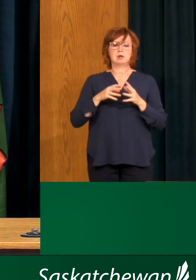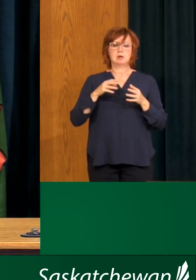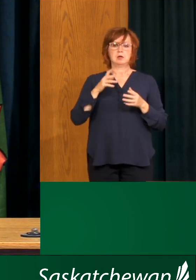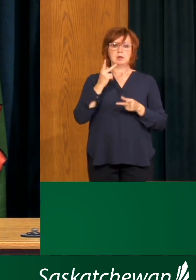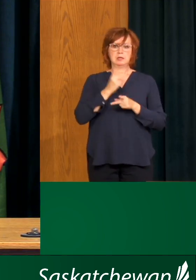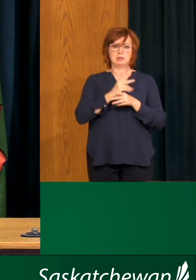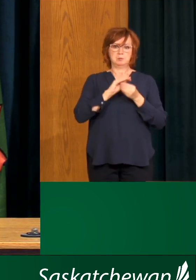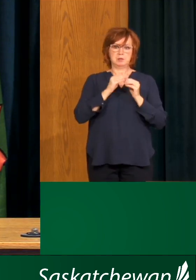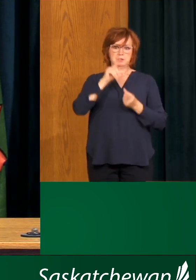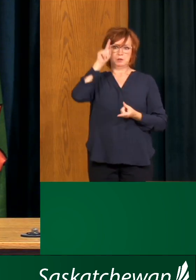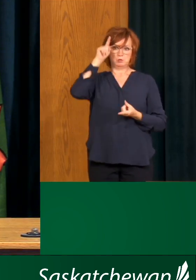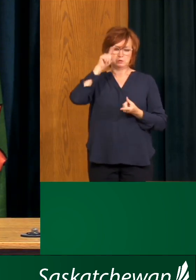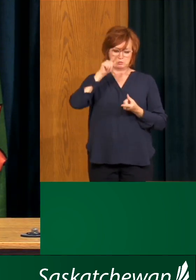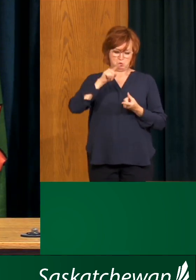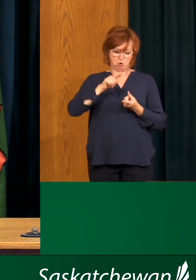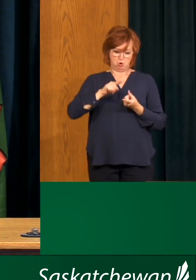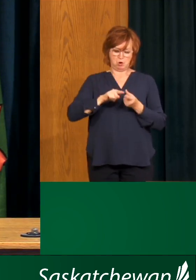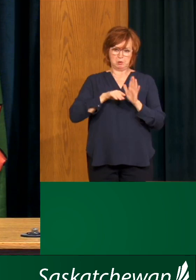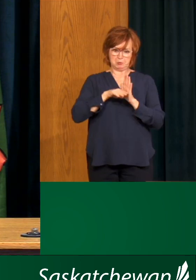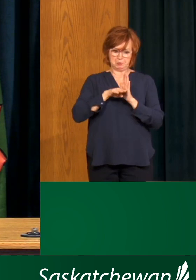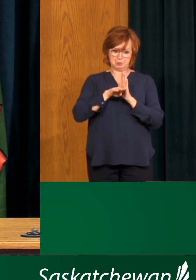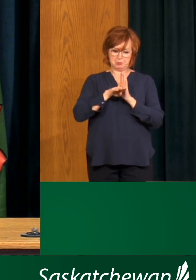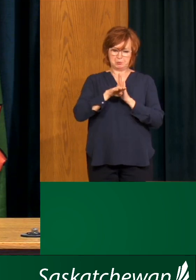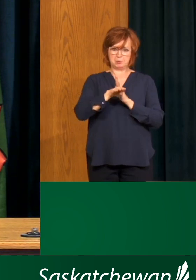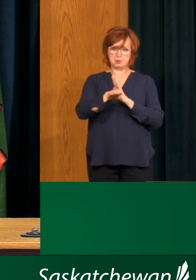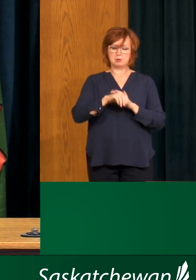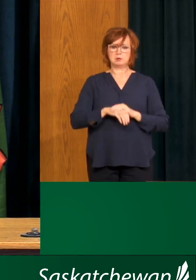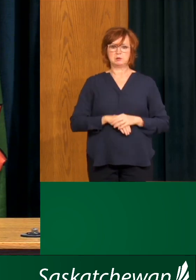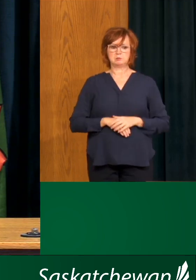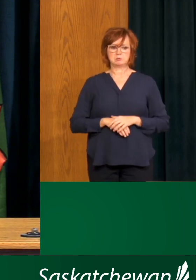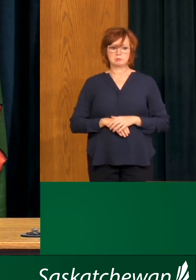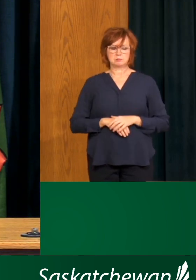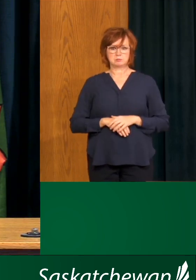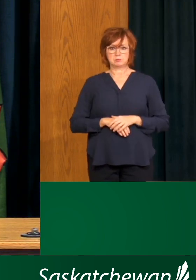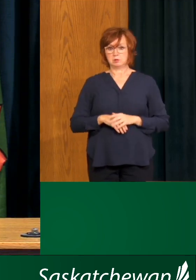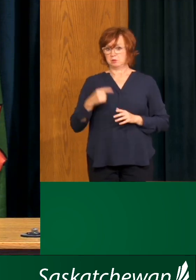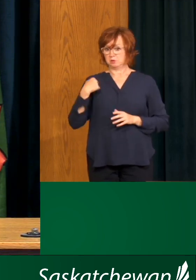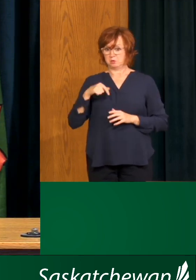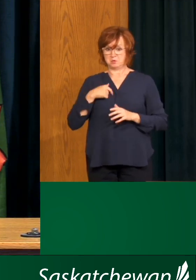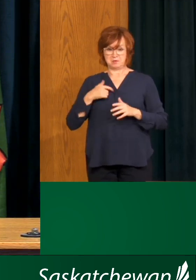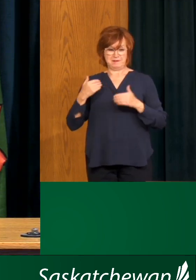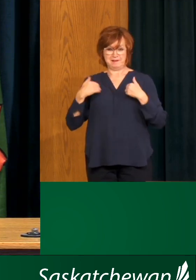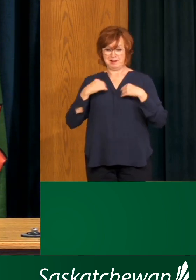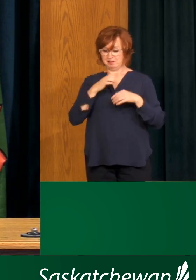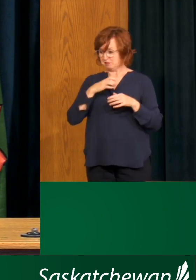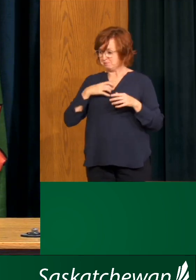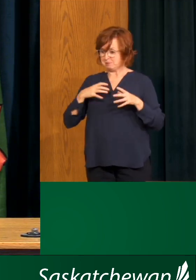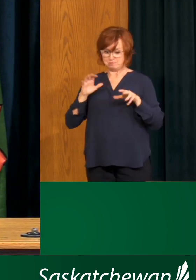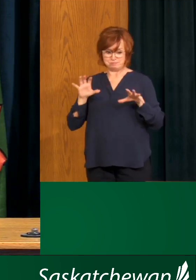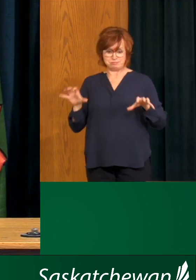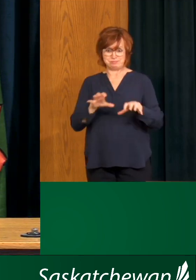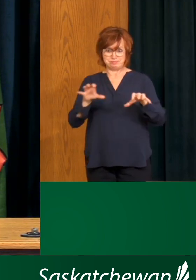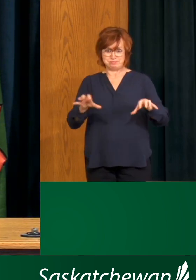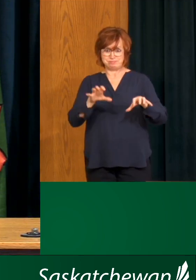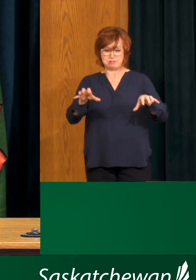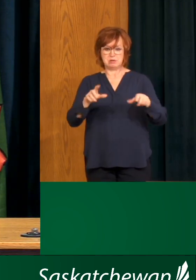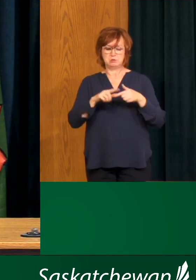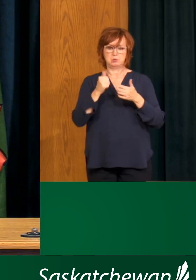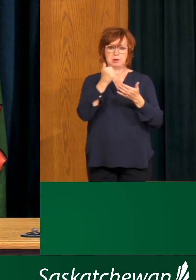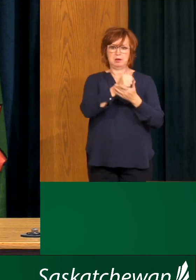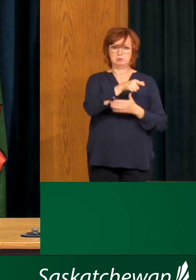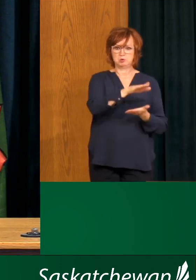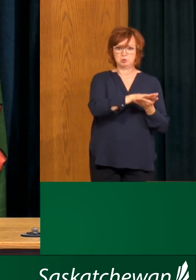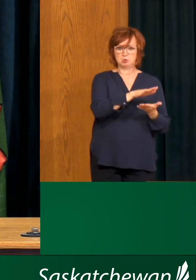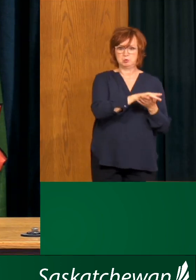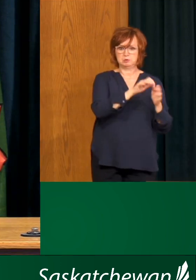and there is groups that are actively working on how we can do that in our school system. We'll take our